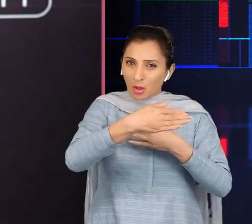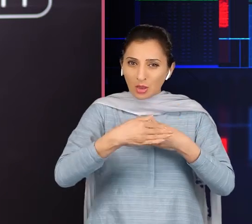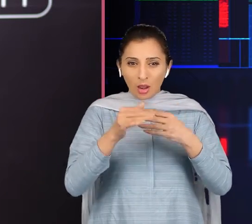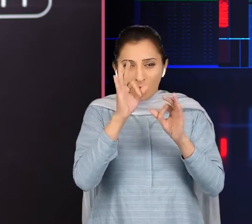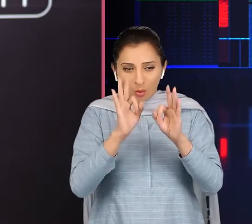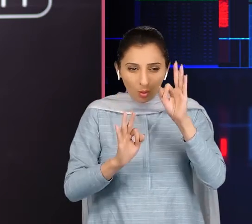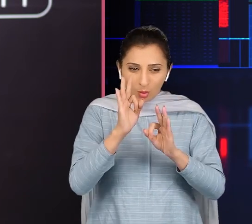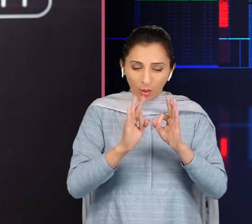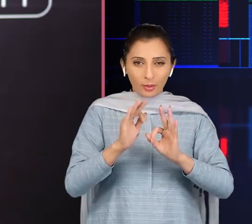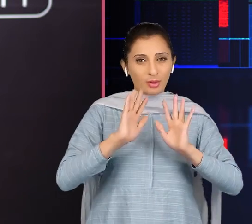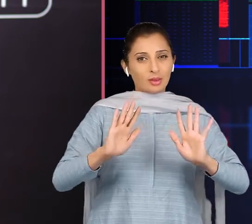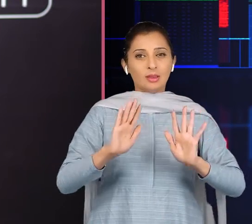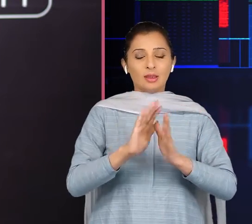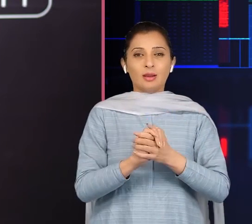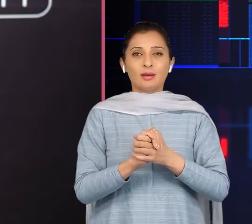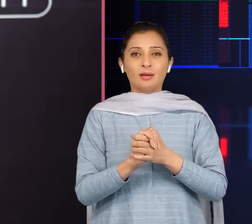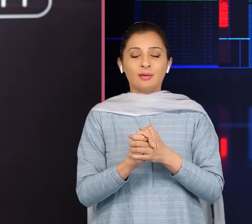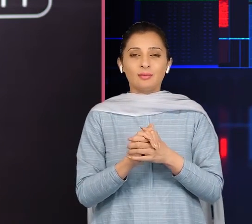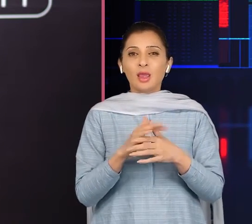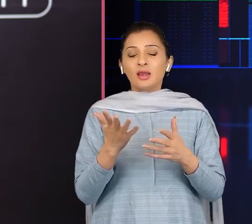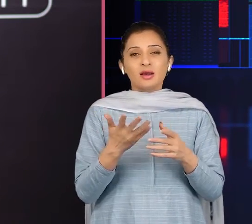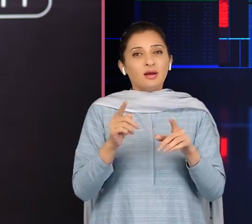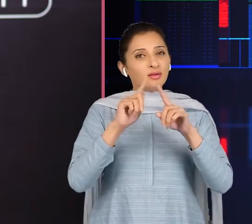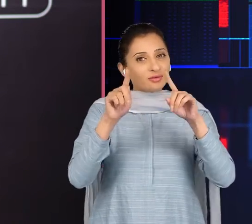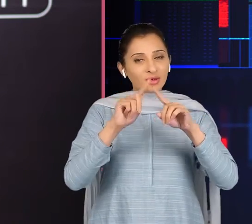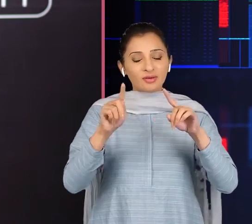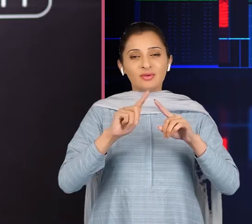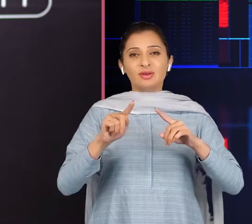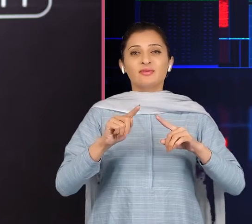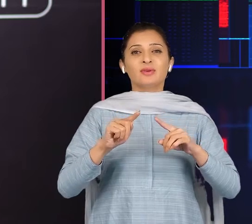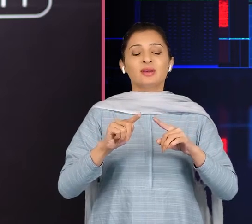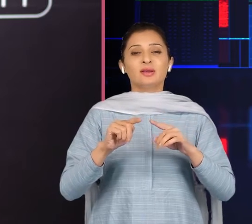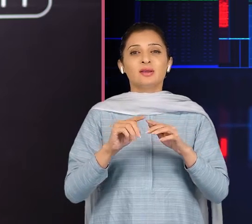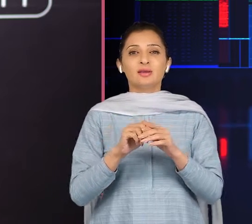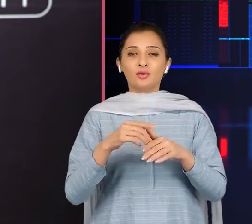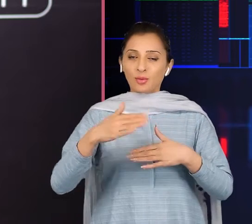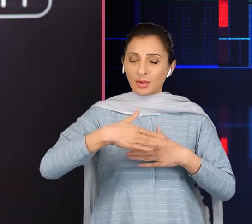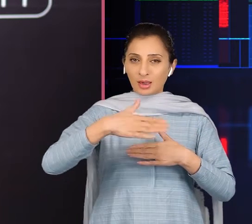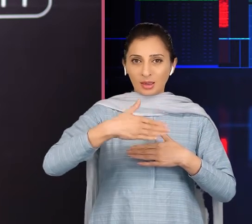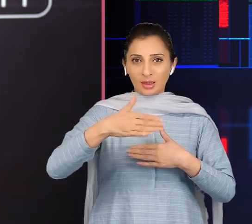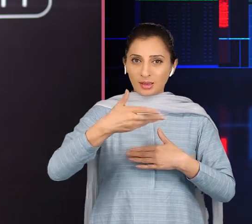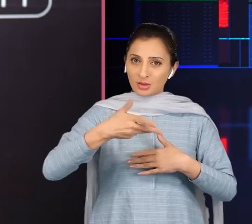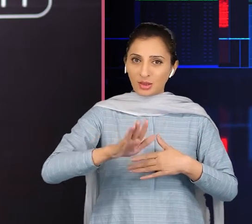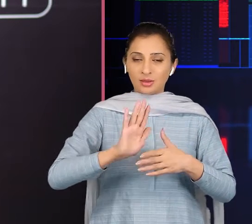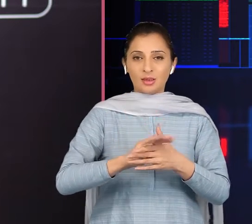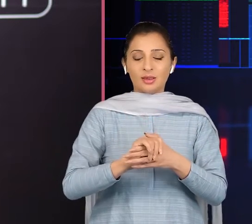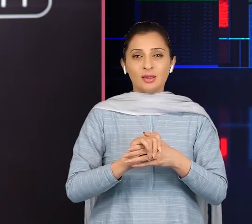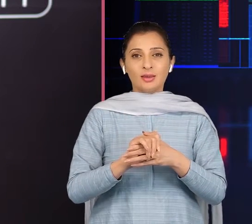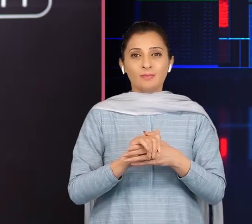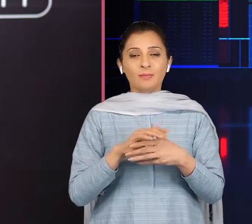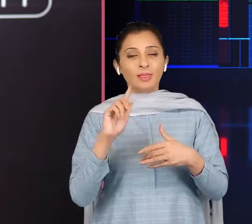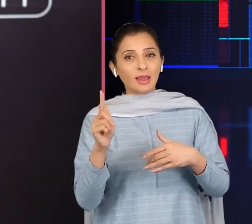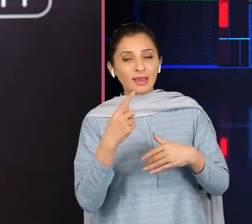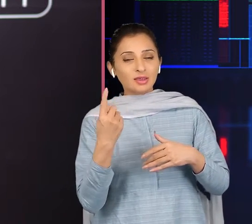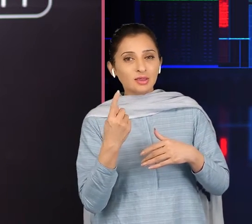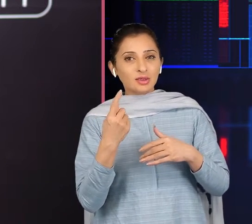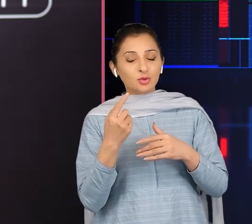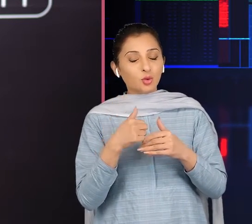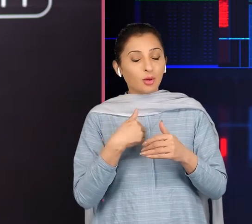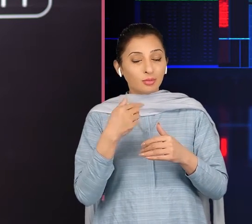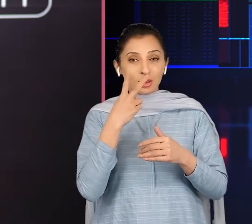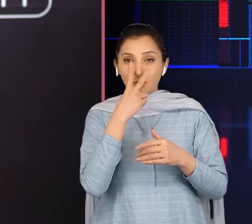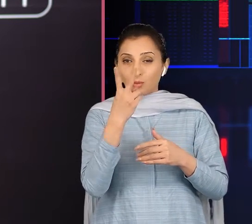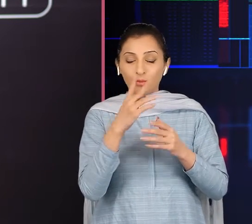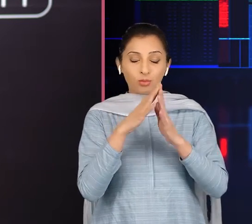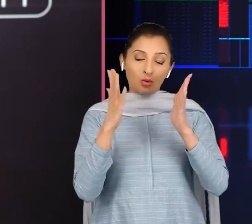And that's cases like her keep us going. I think one of the things that we come across often is that